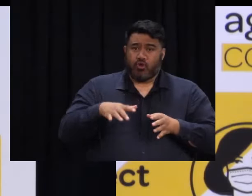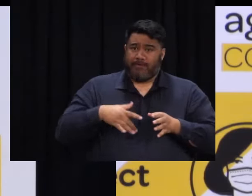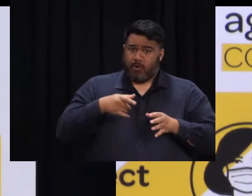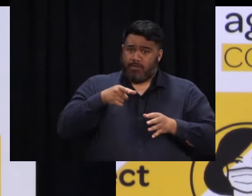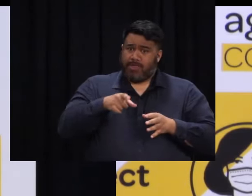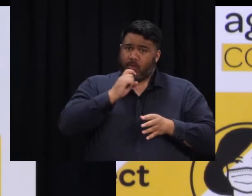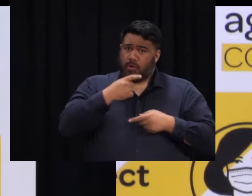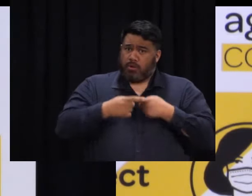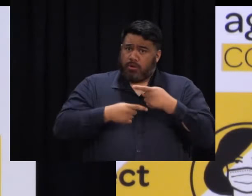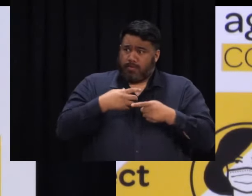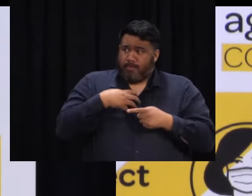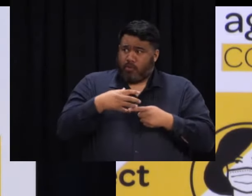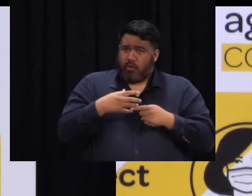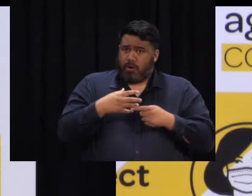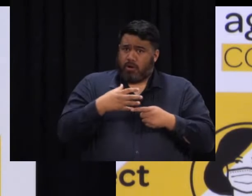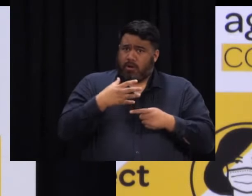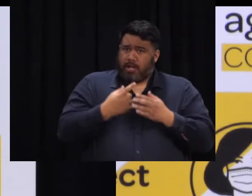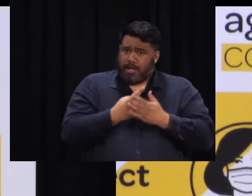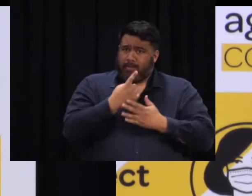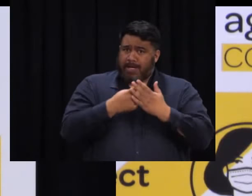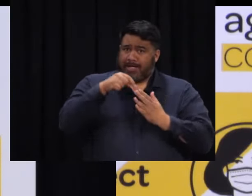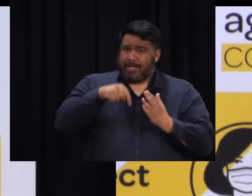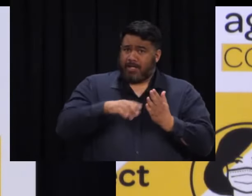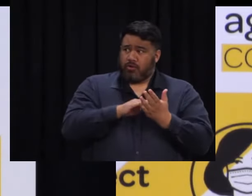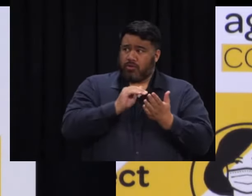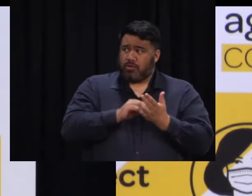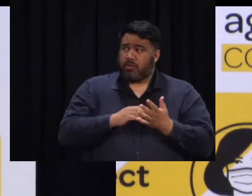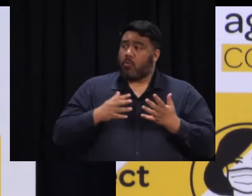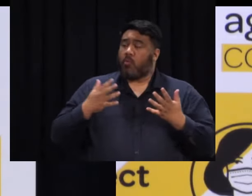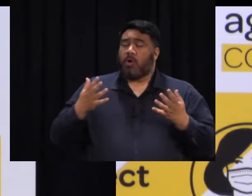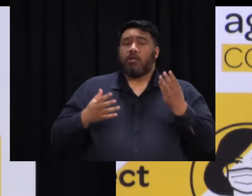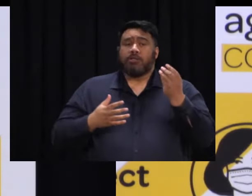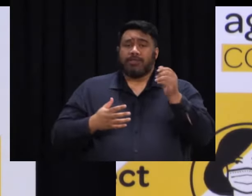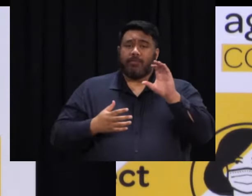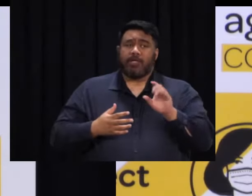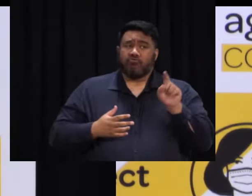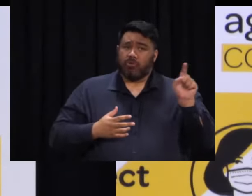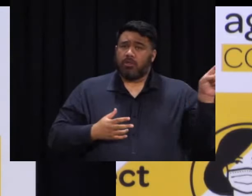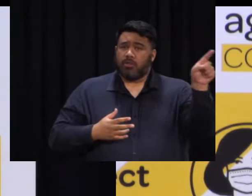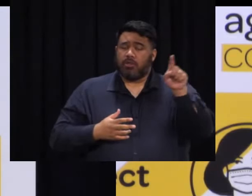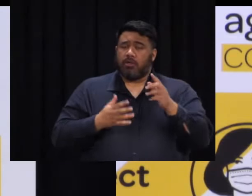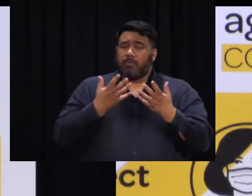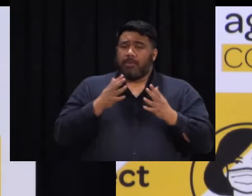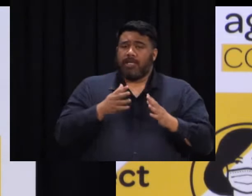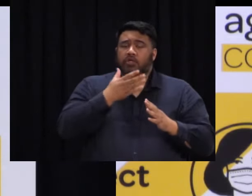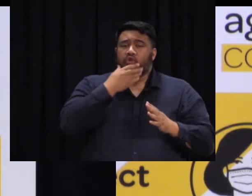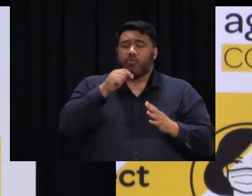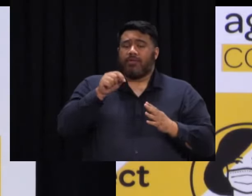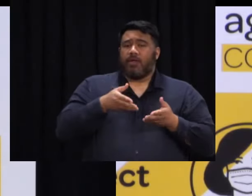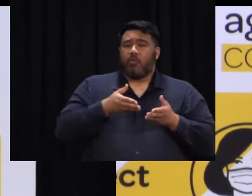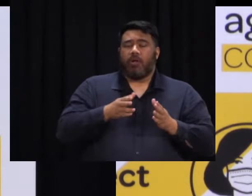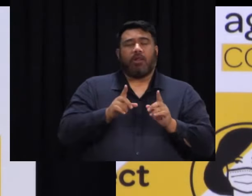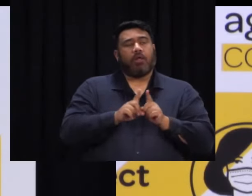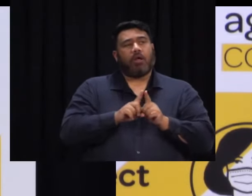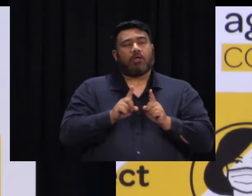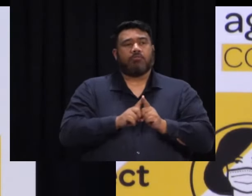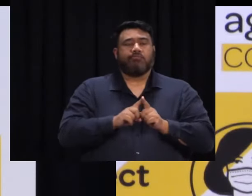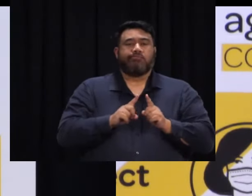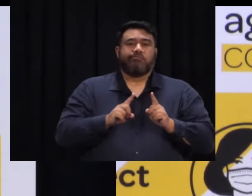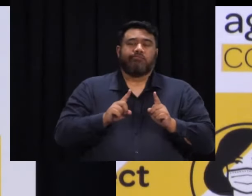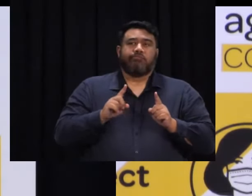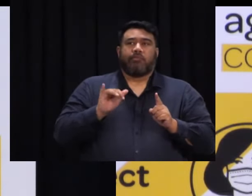I mean, that's something that some countries have used in post-vaccine environments, for instance. We have, perhaps an outbreak and